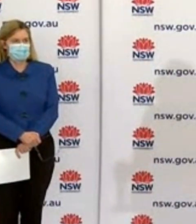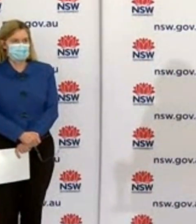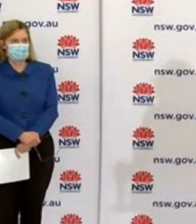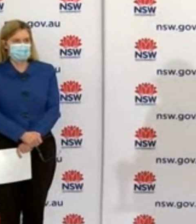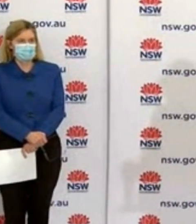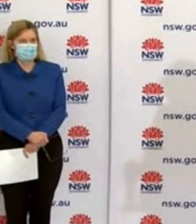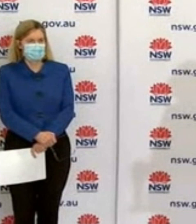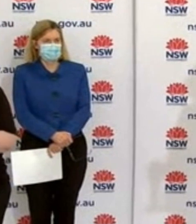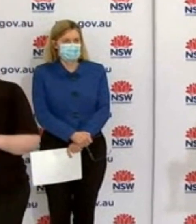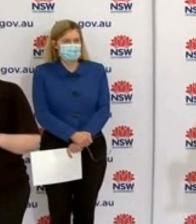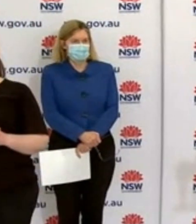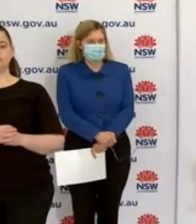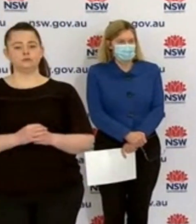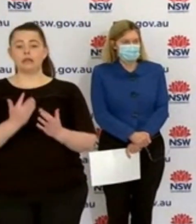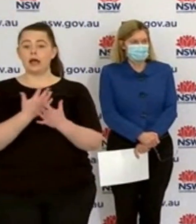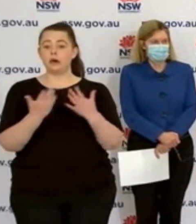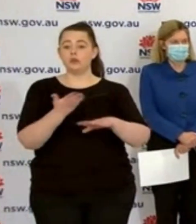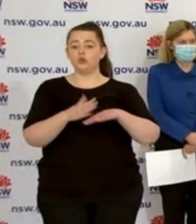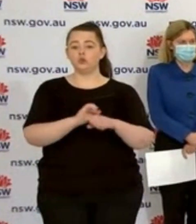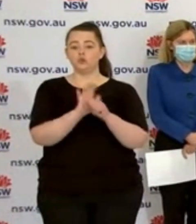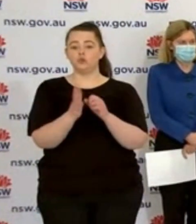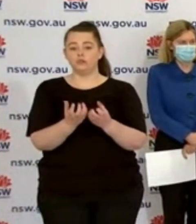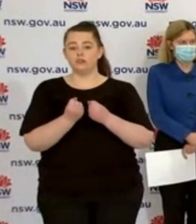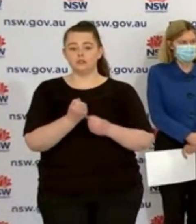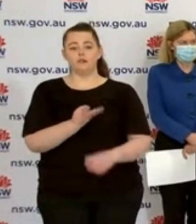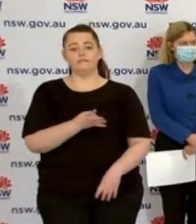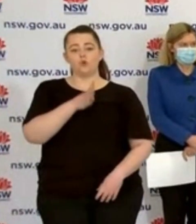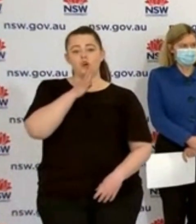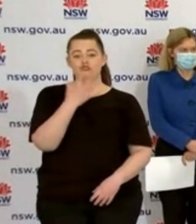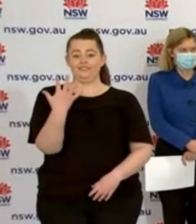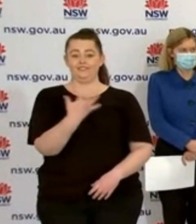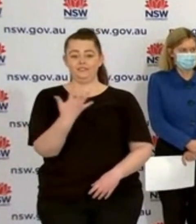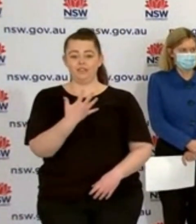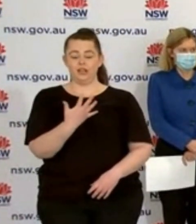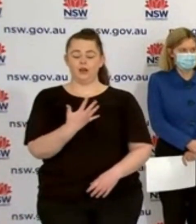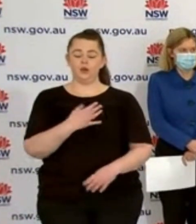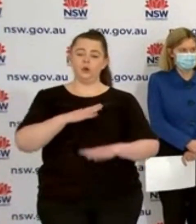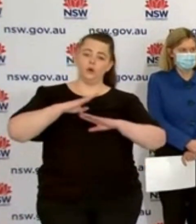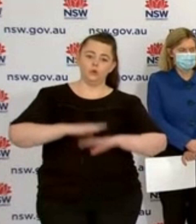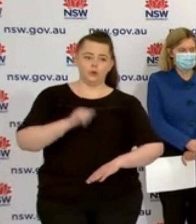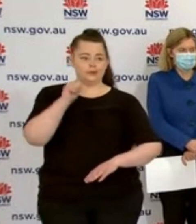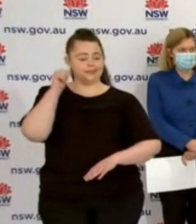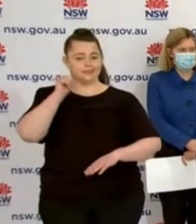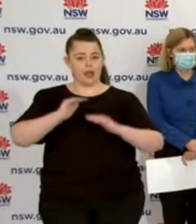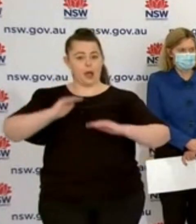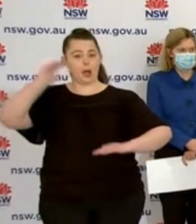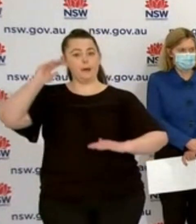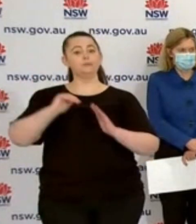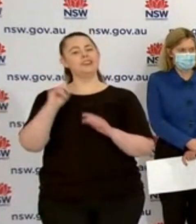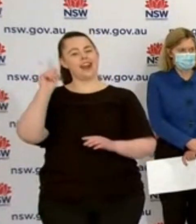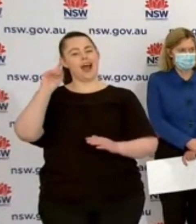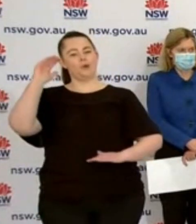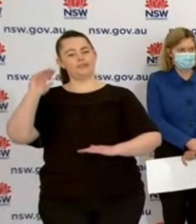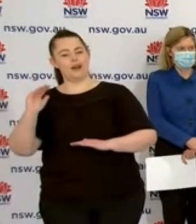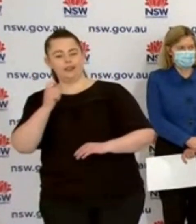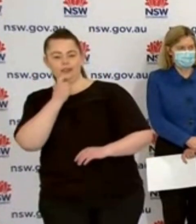had 415 cases of community transmission, so a welcome drop from yesterday, but obviously much more work